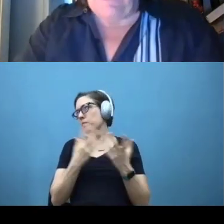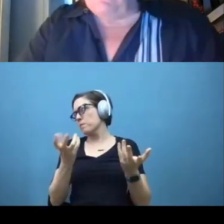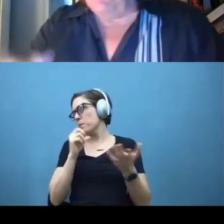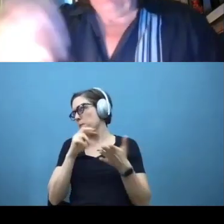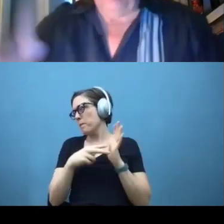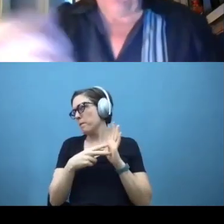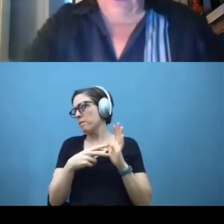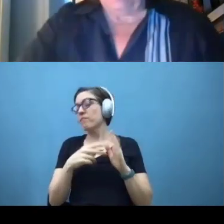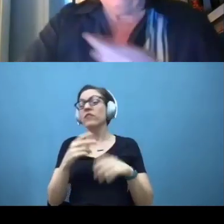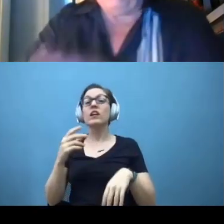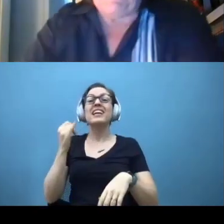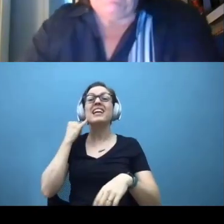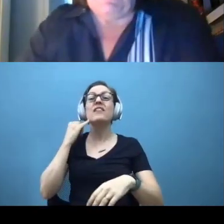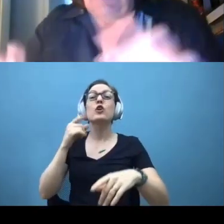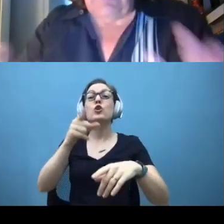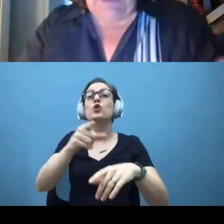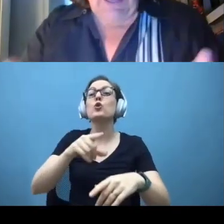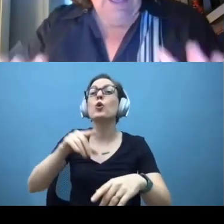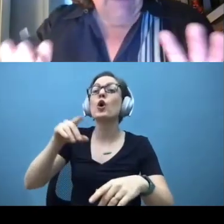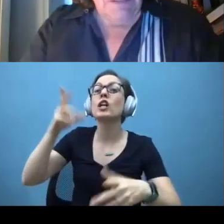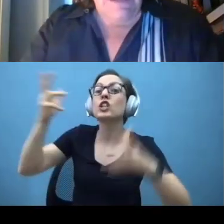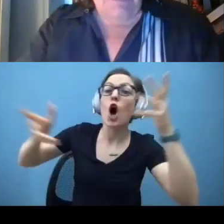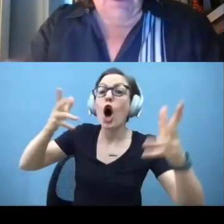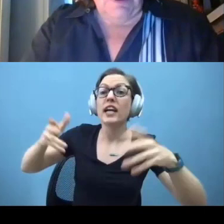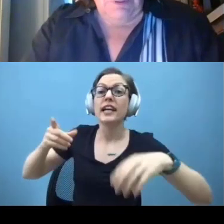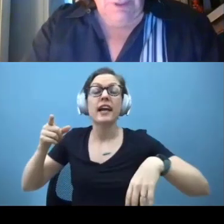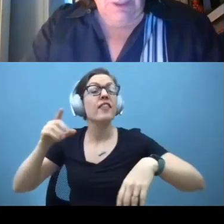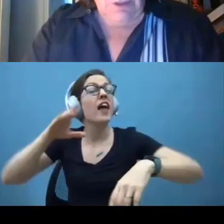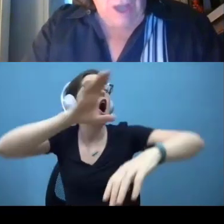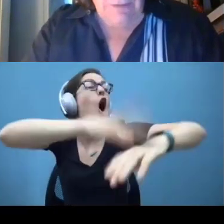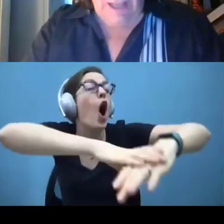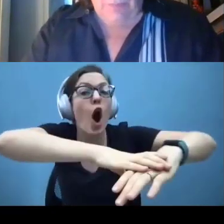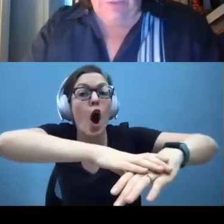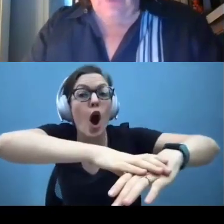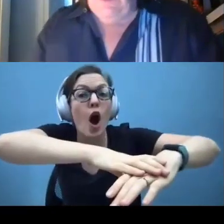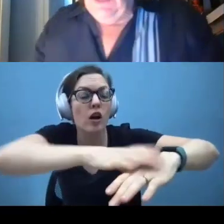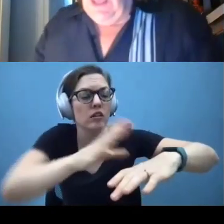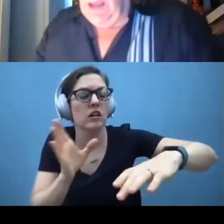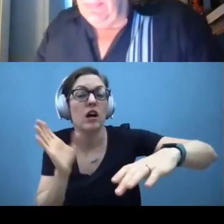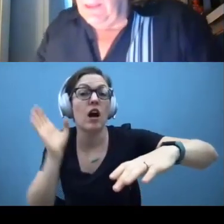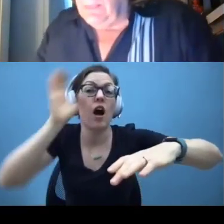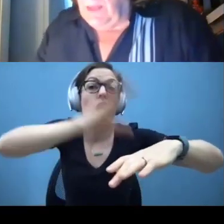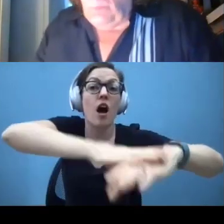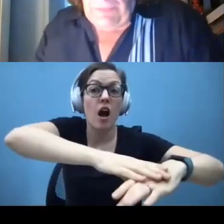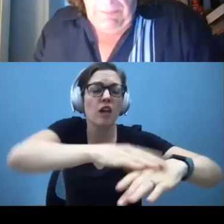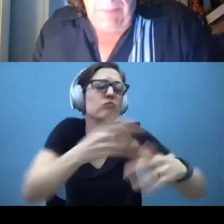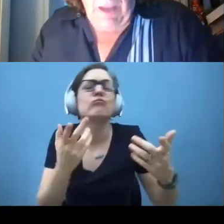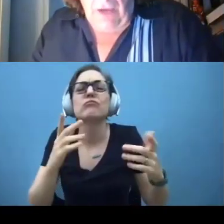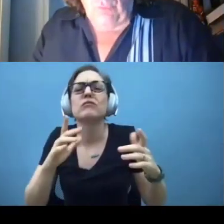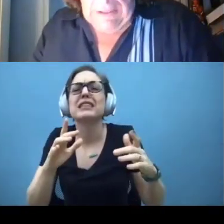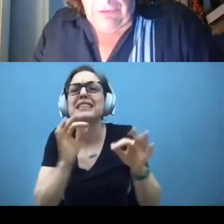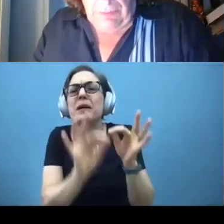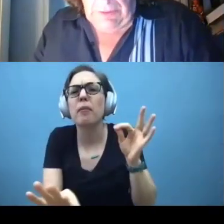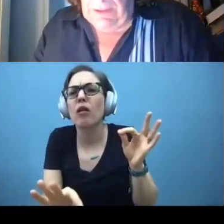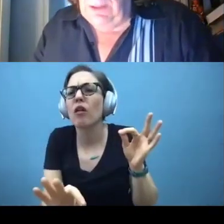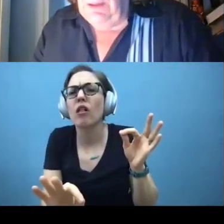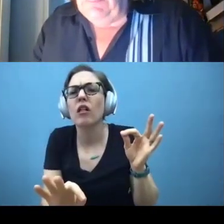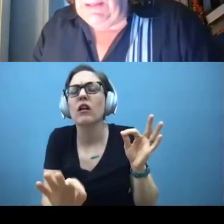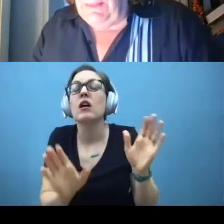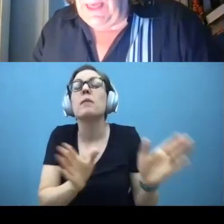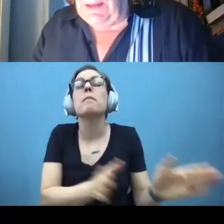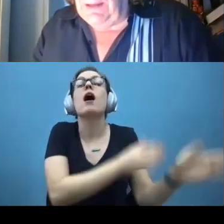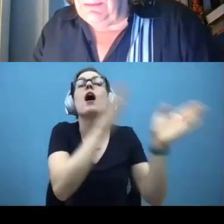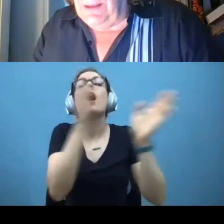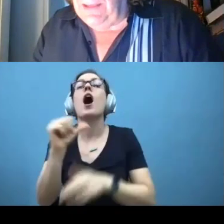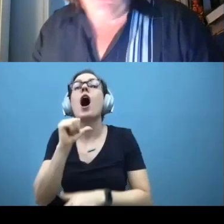your hand if you're talking, or they just may have a simple contact with you. I think that what they mean by unreasonably,